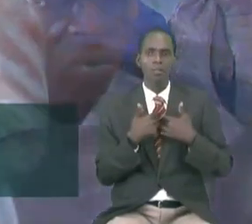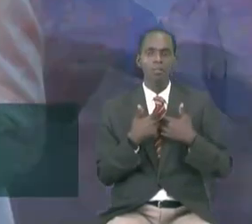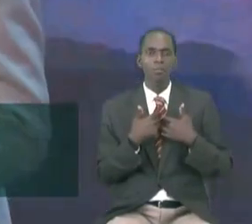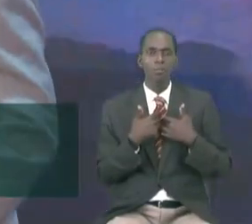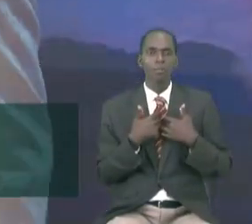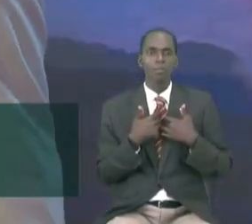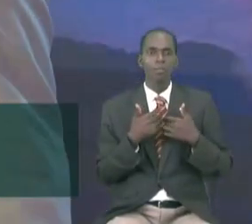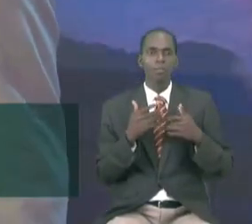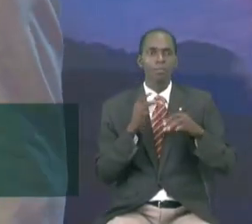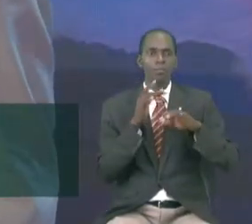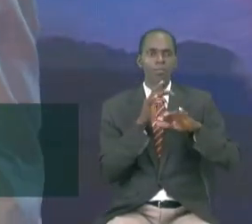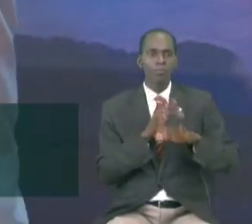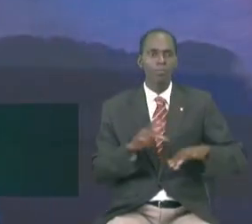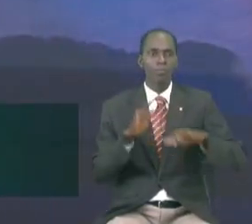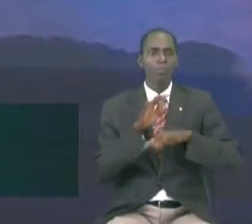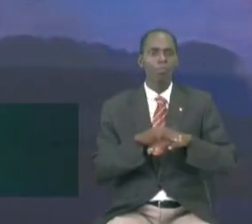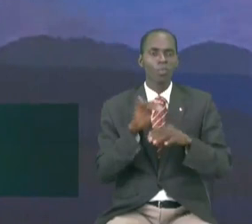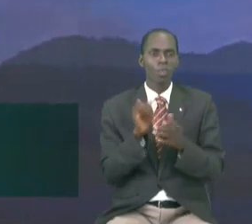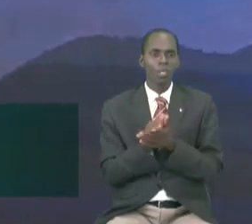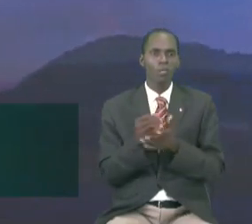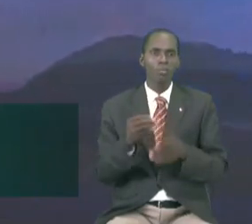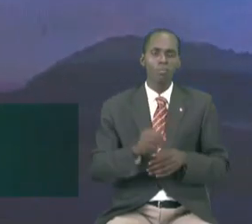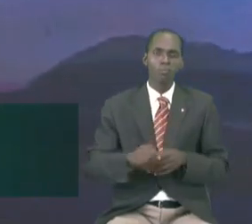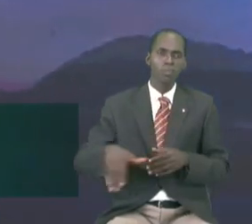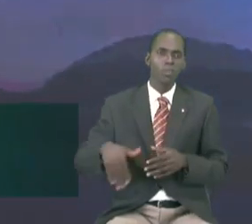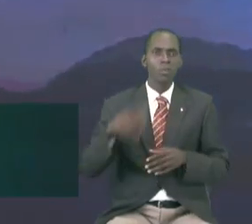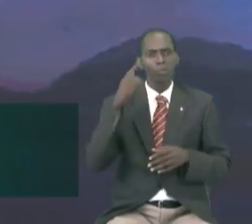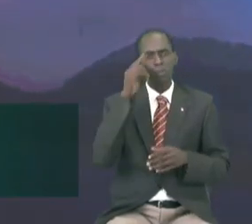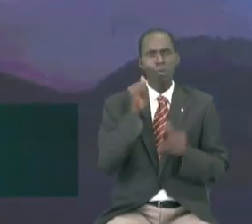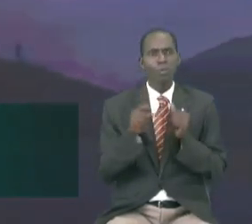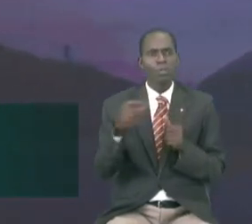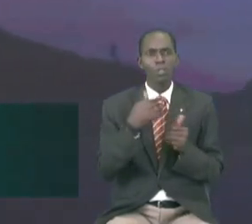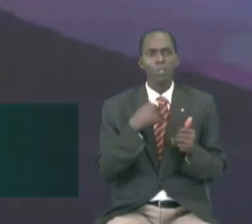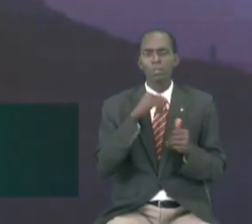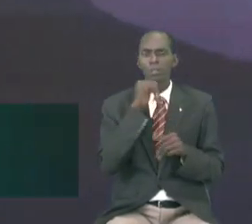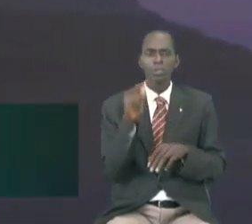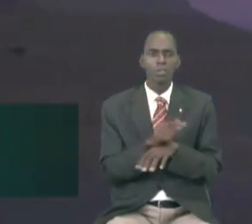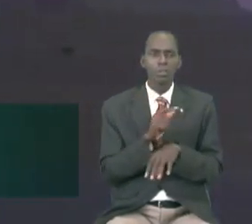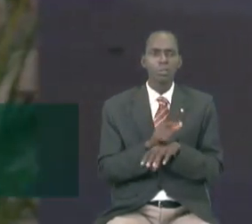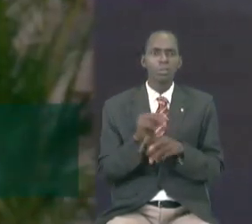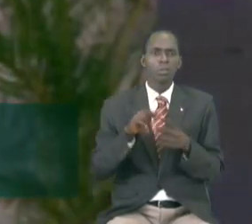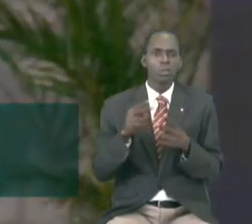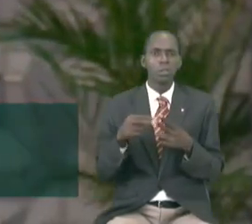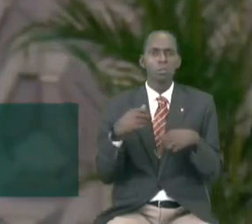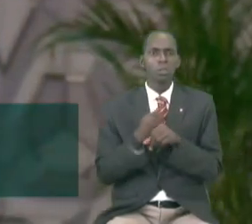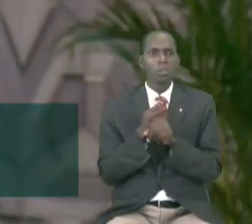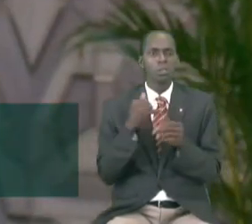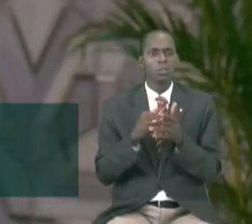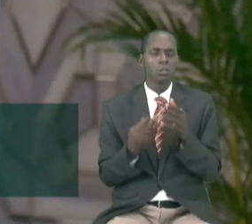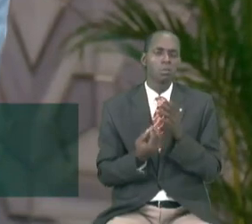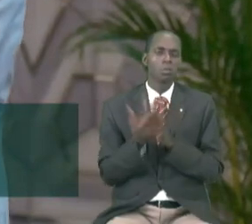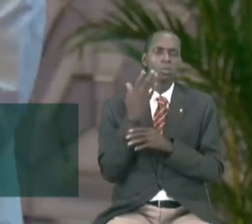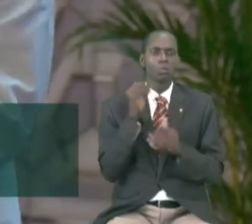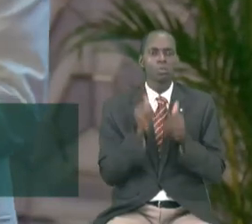it to grow, which came up in a night and perished in a night. And then